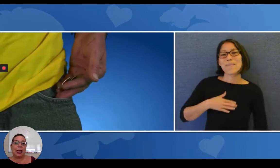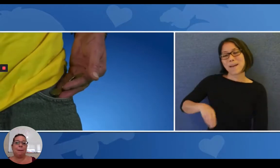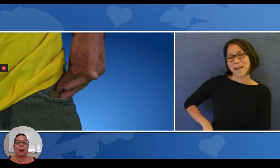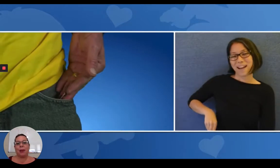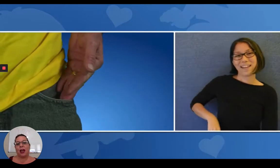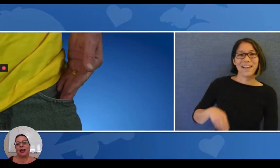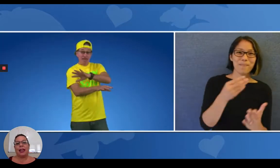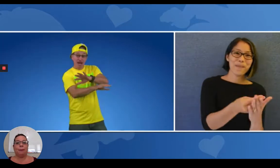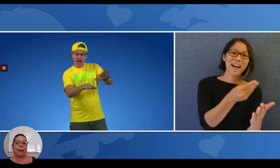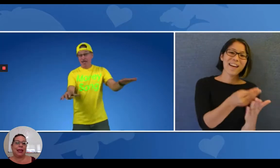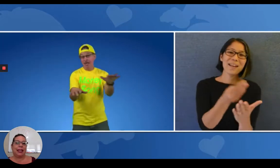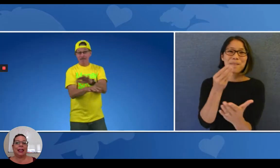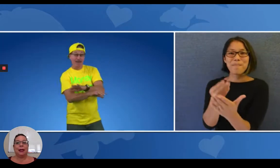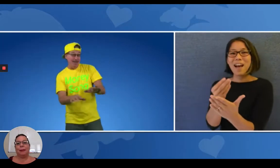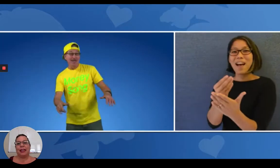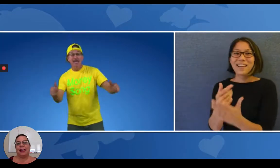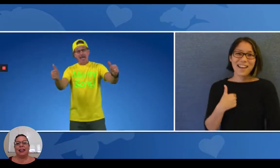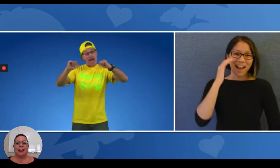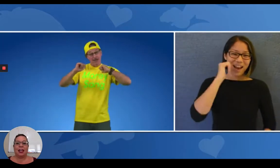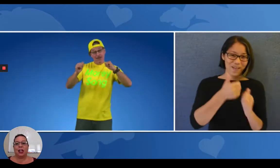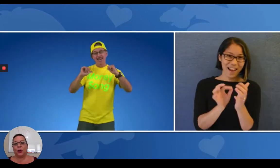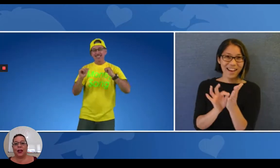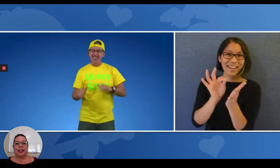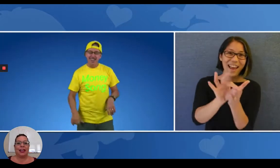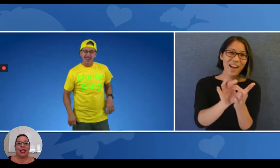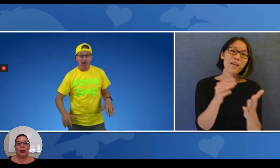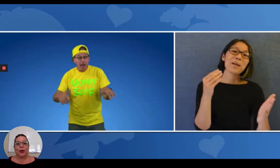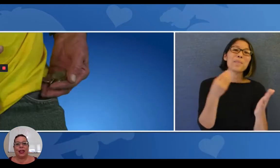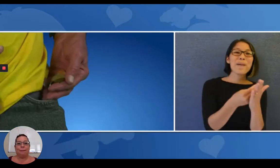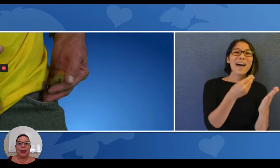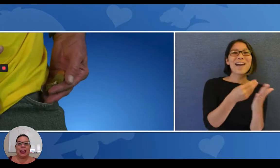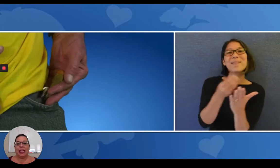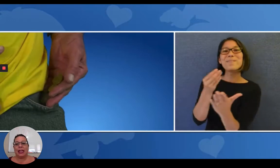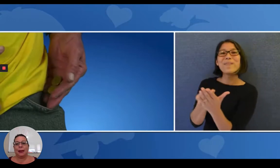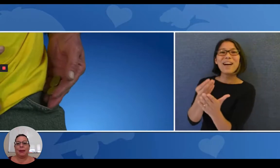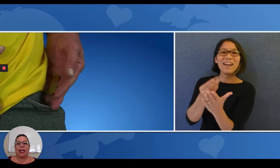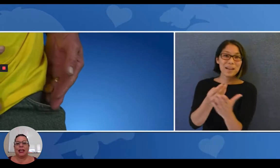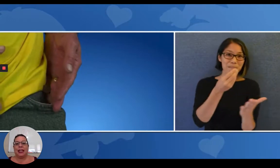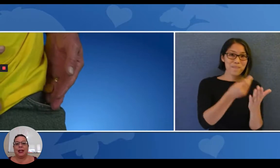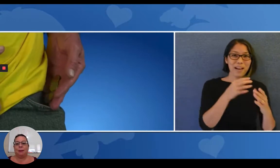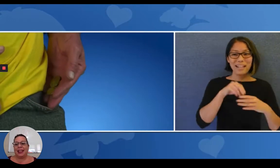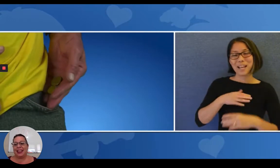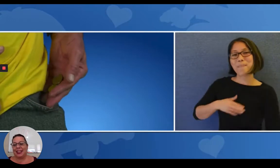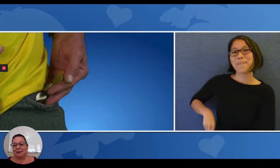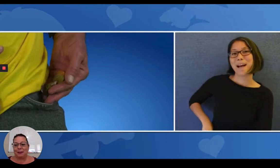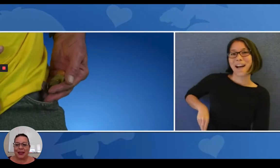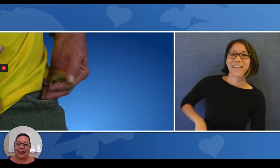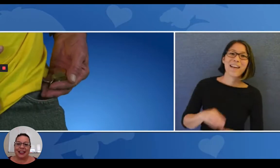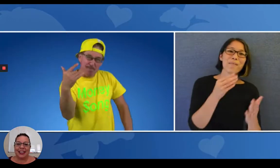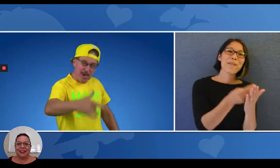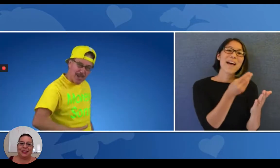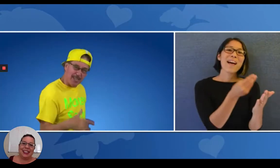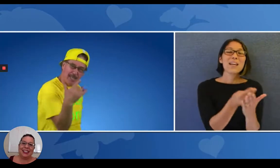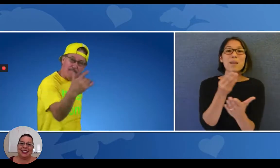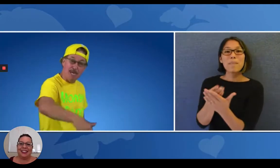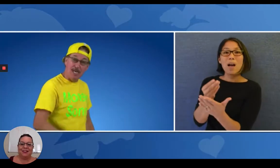Money in my pocket. Money, I know how to count it. Money in my